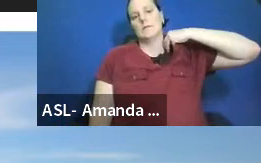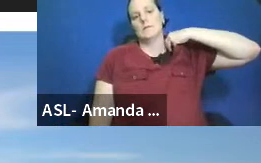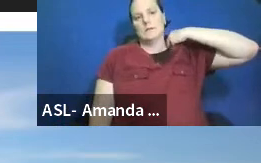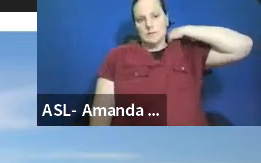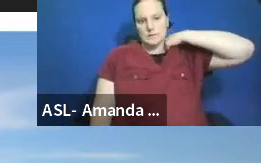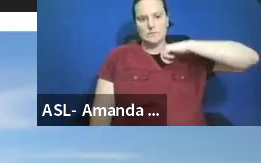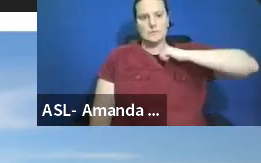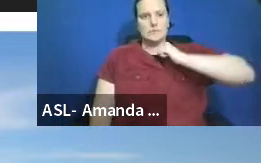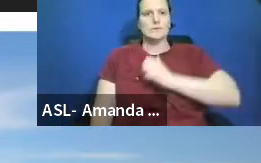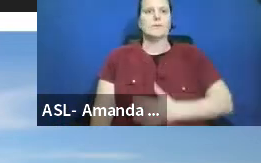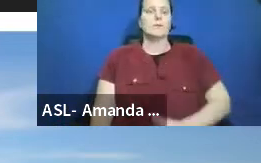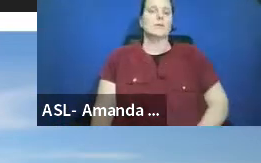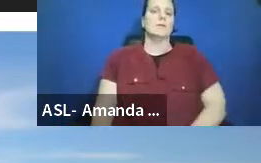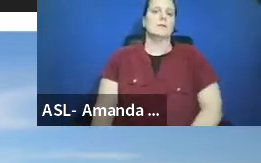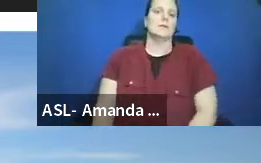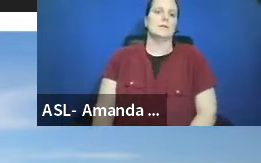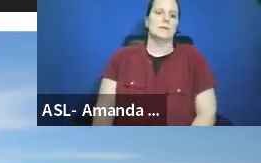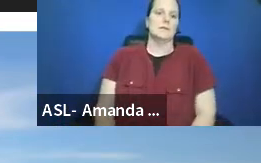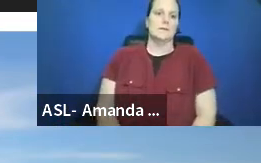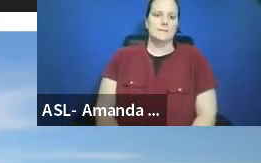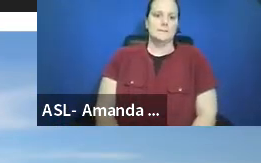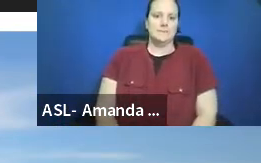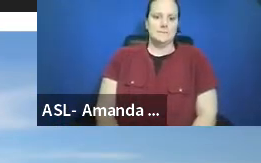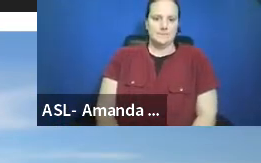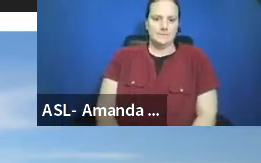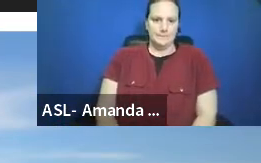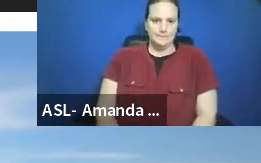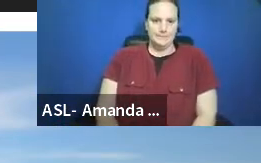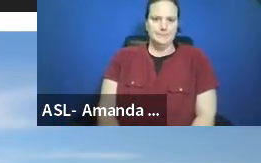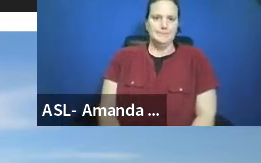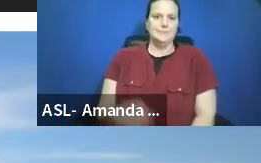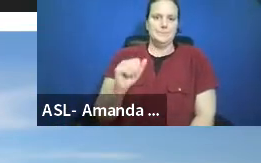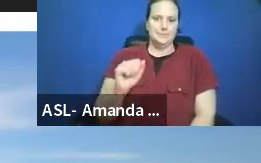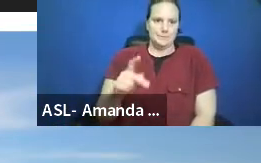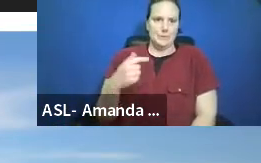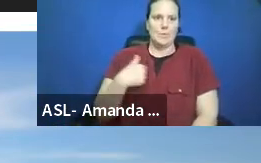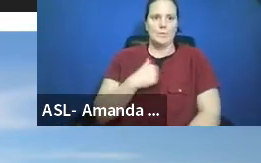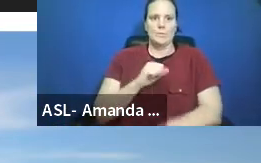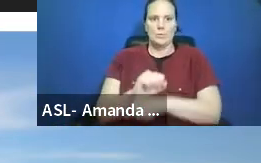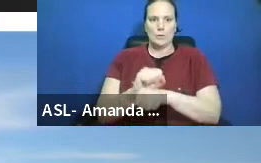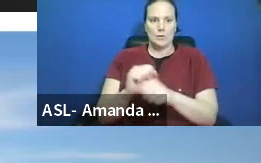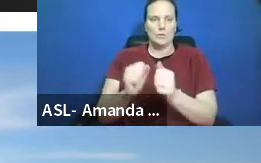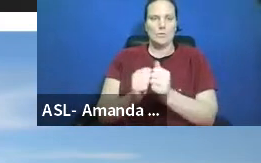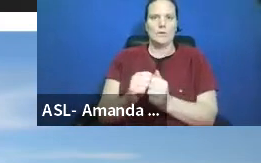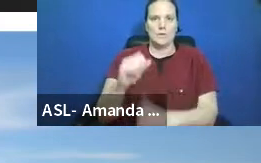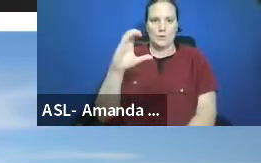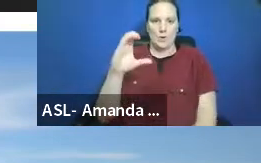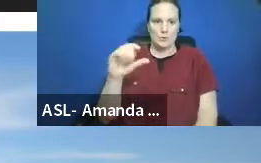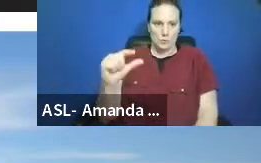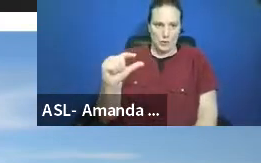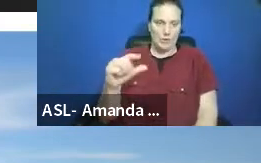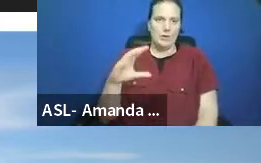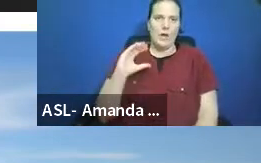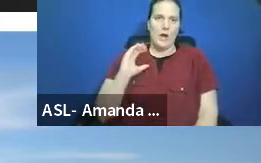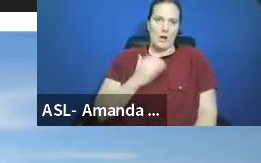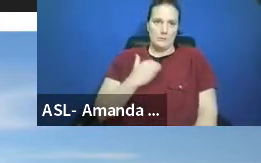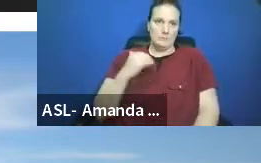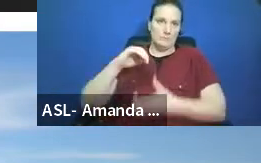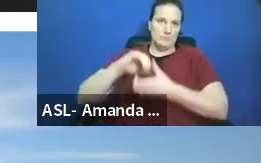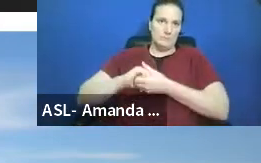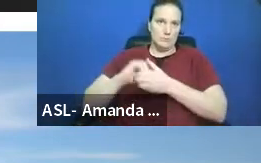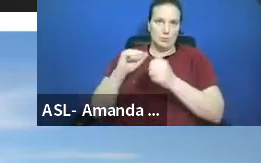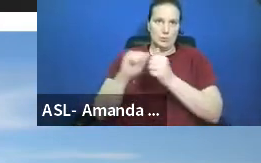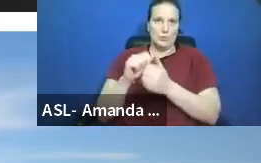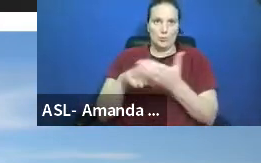Okay, so we've been working with the Coast Guard and our federal partners on what we